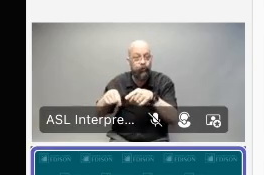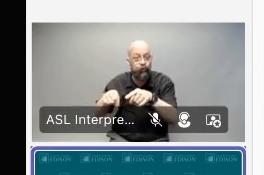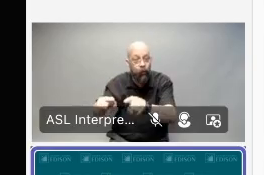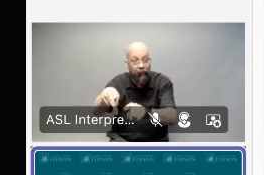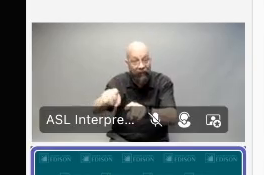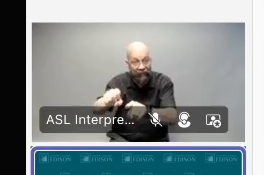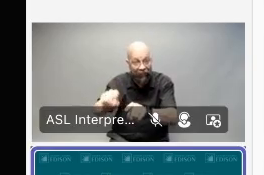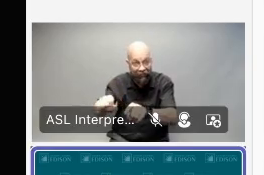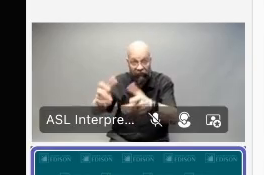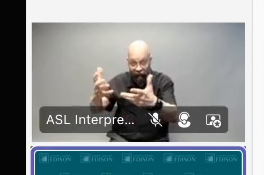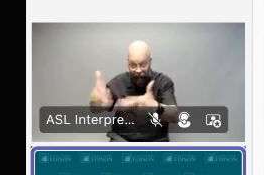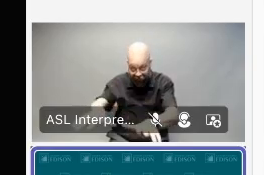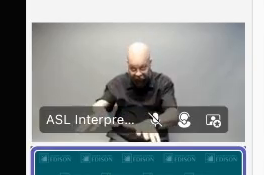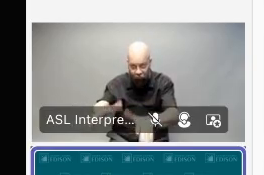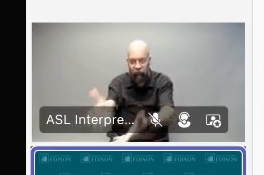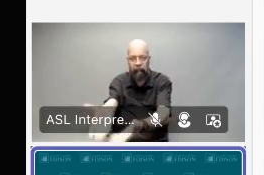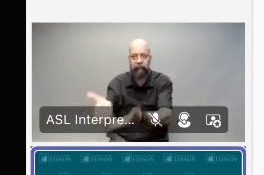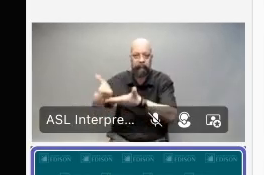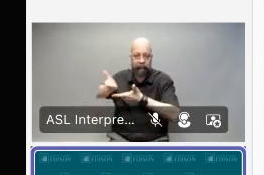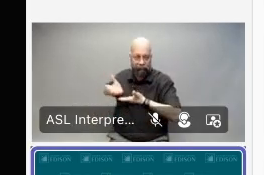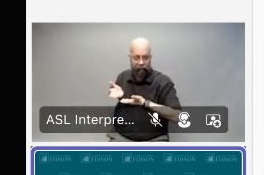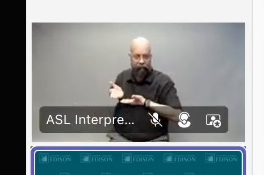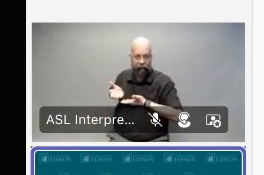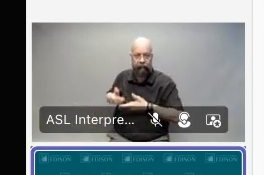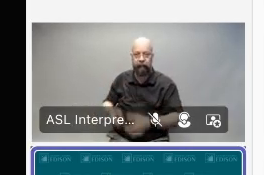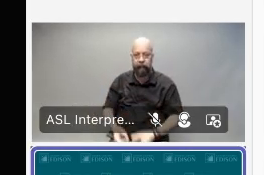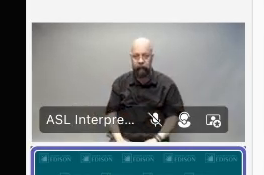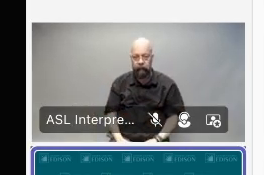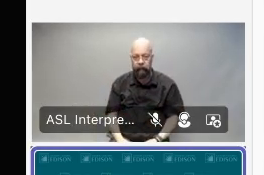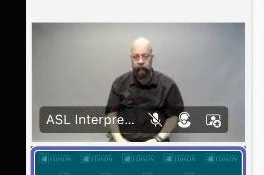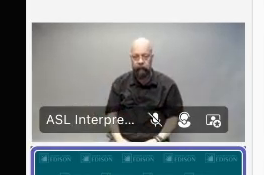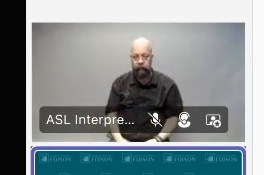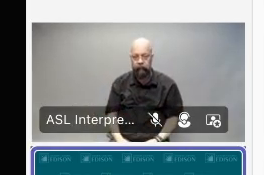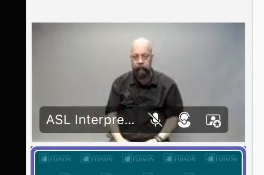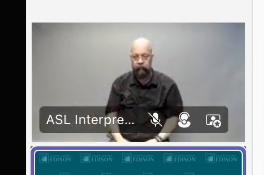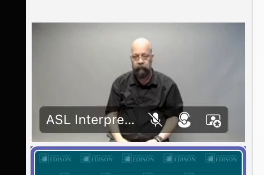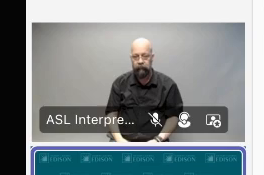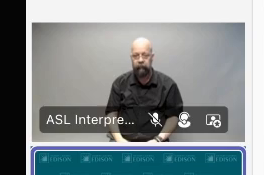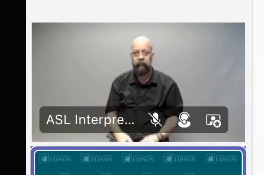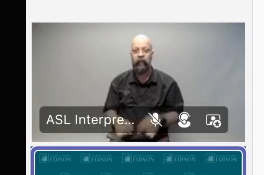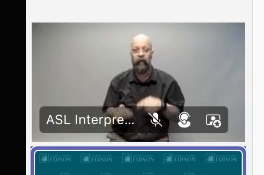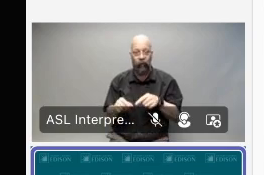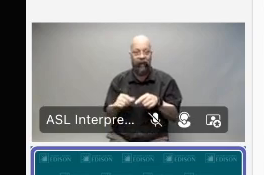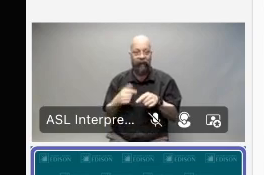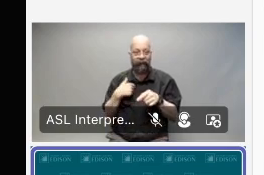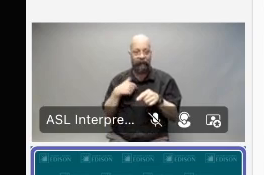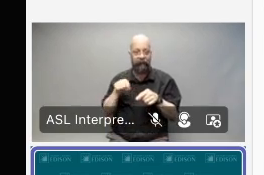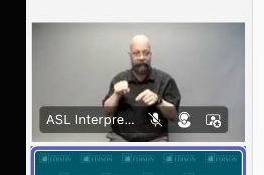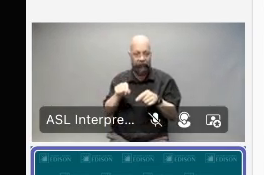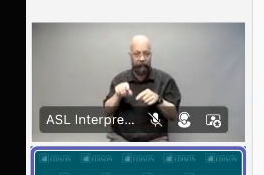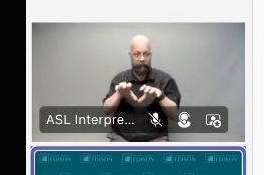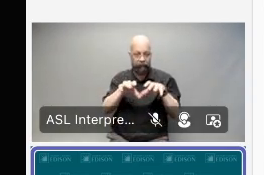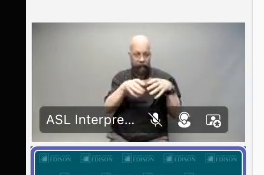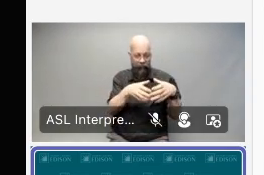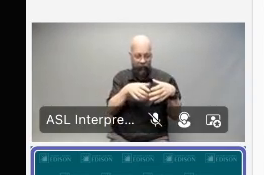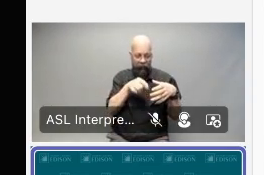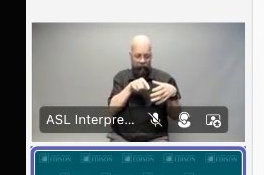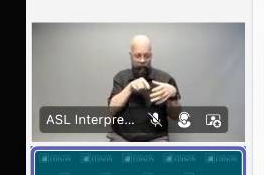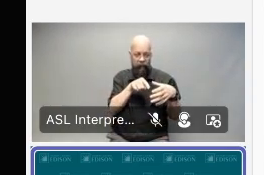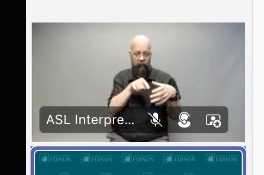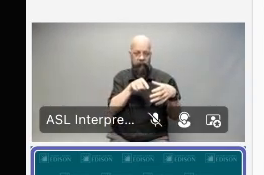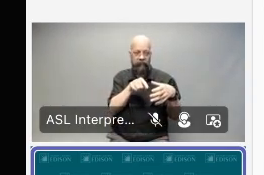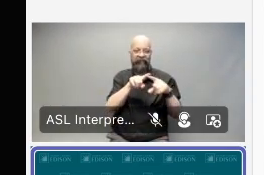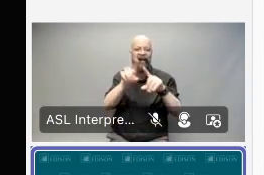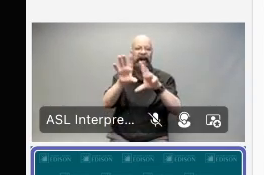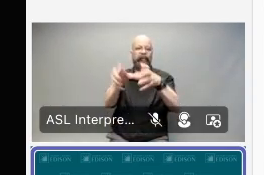SC partners with WW.One California, who then coordinates with our battery loan contractors to manage the delivery and the pickup of those